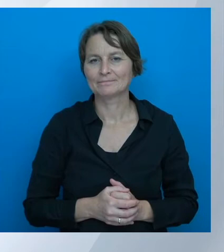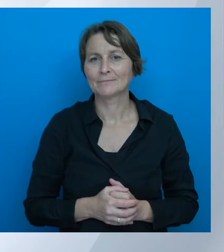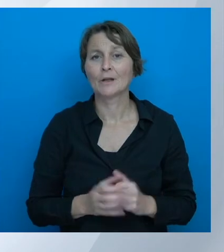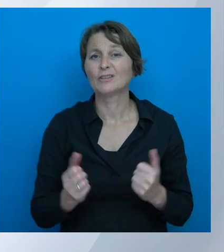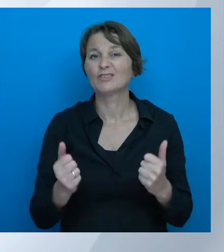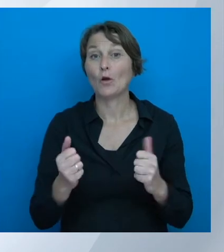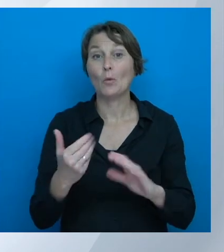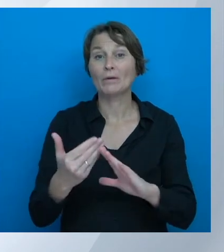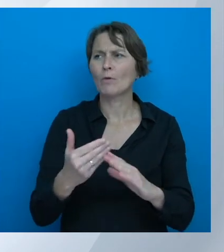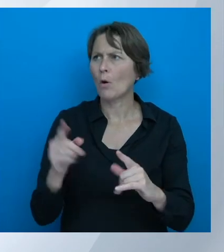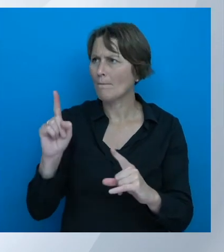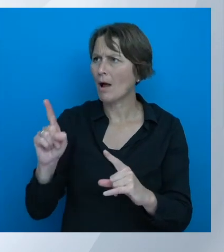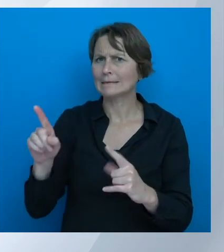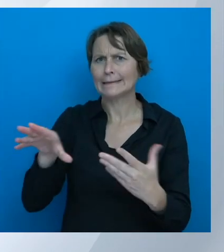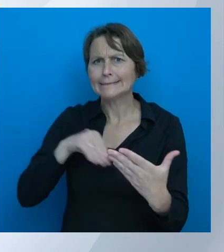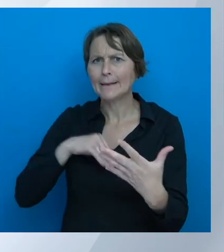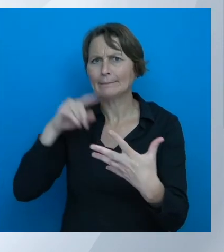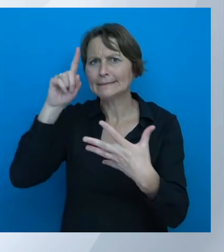us to accept.